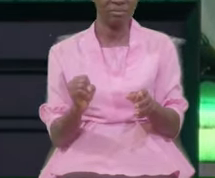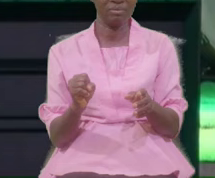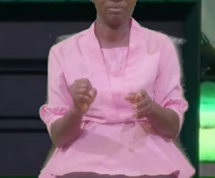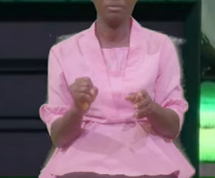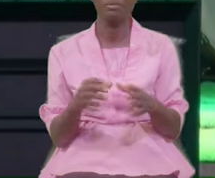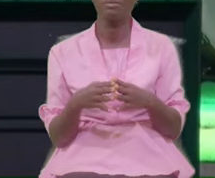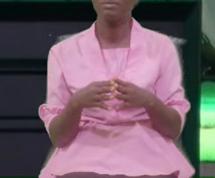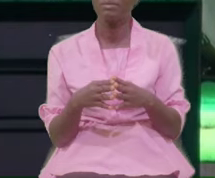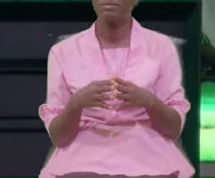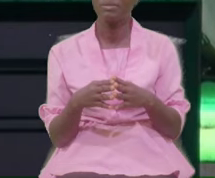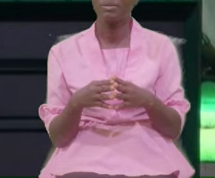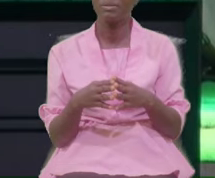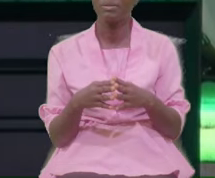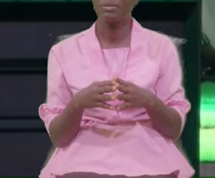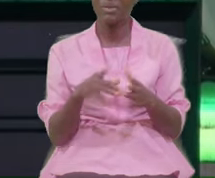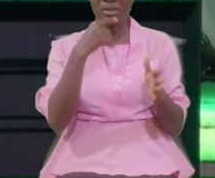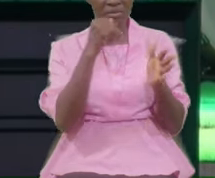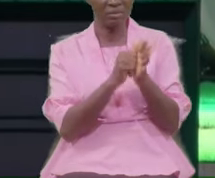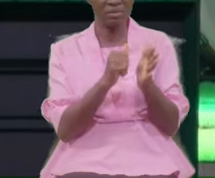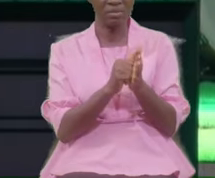kak to the